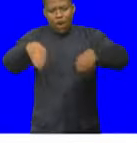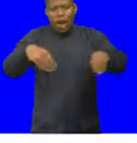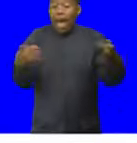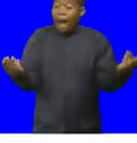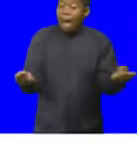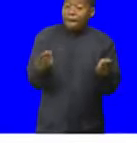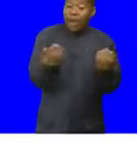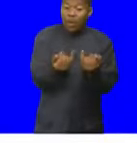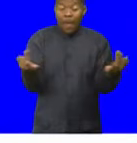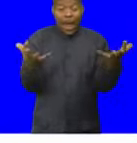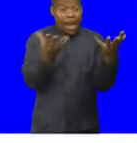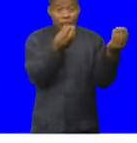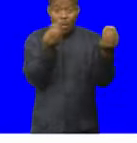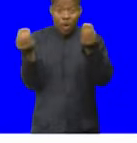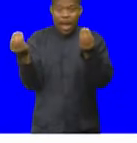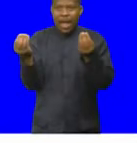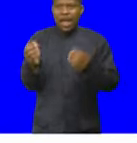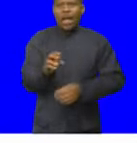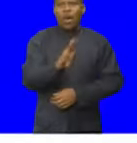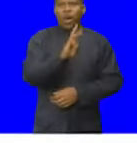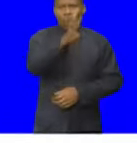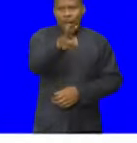kakhulu kakhulu.